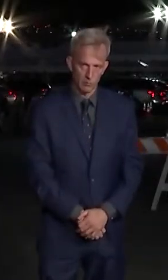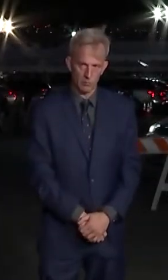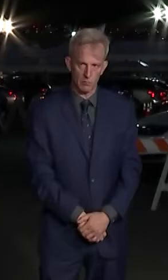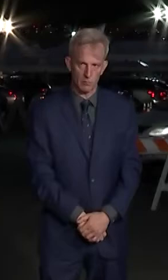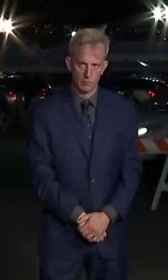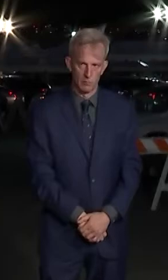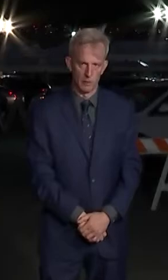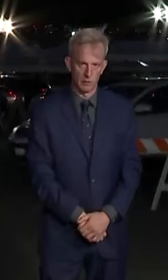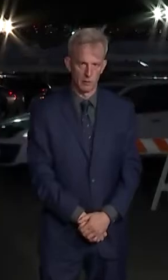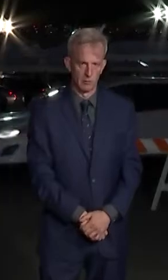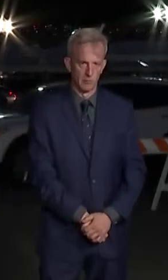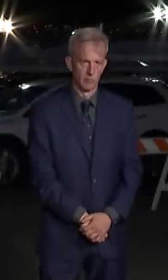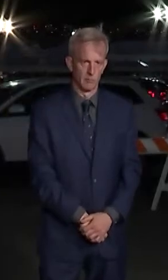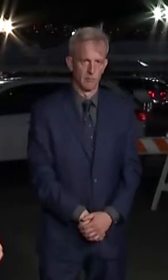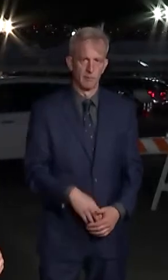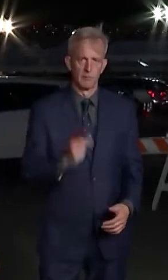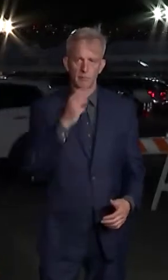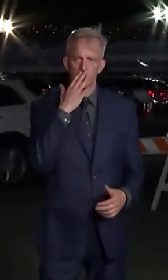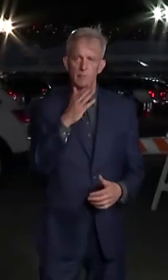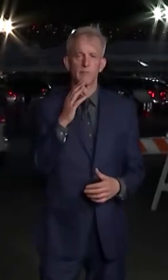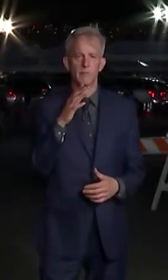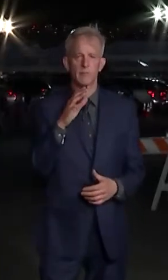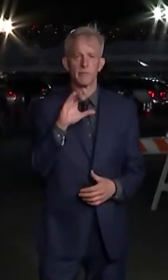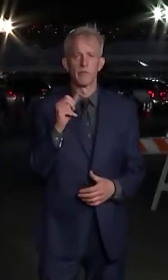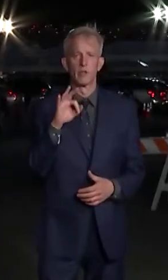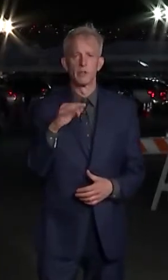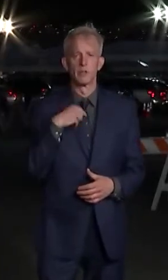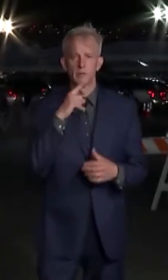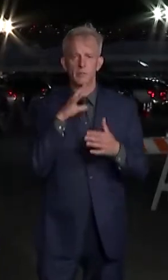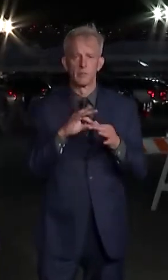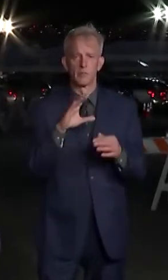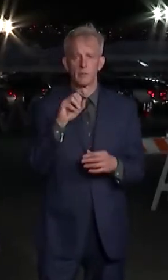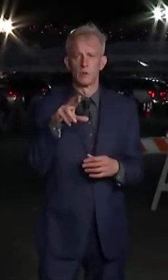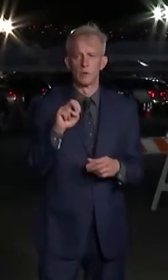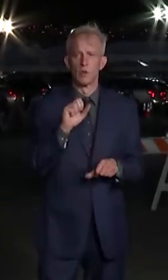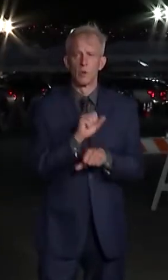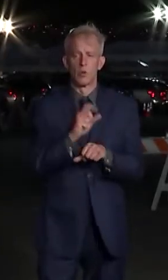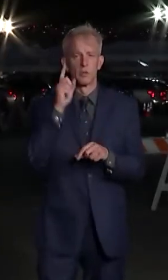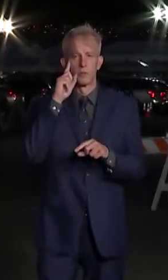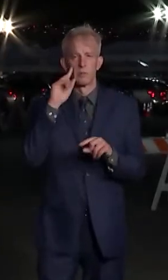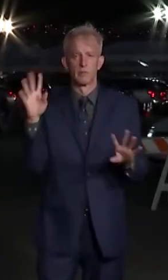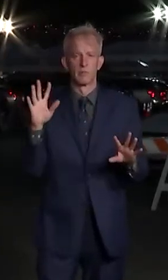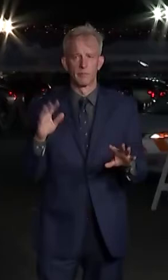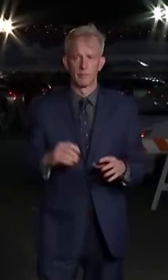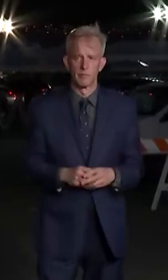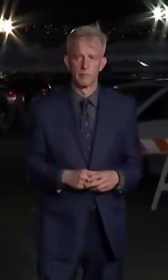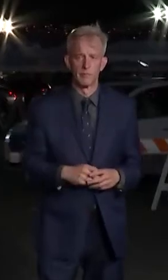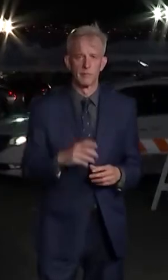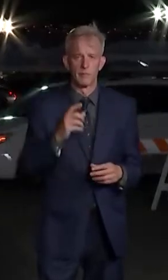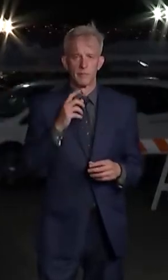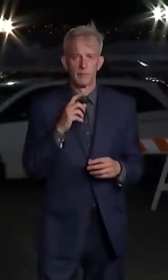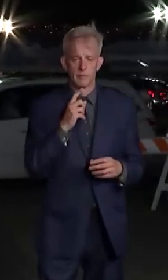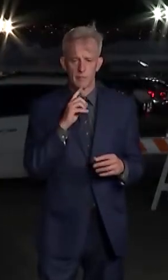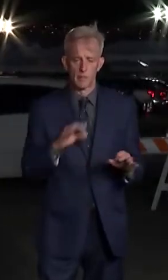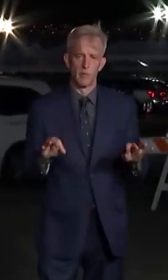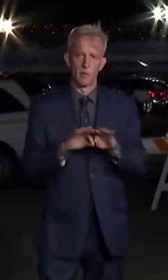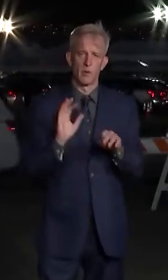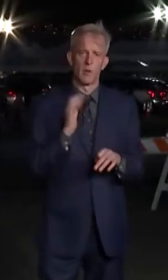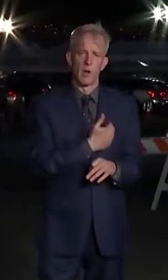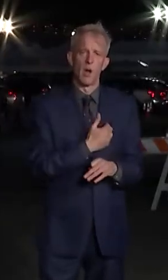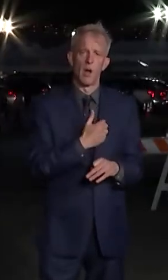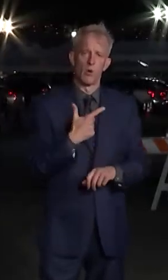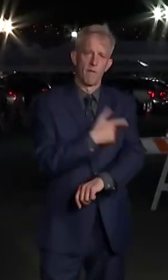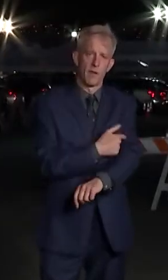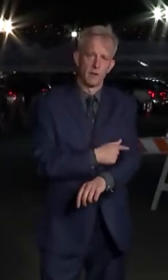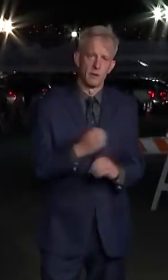Thank you, Chief. And as I mentioned, CORE's work has been absolutely extraordinary. It's integral to our vaccination efforts,